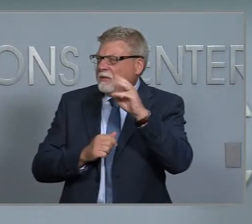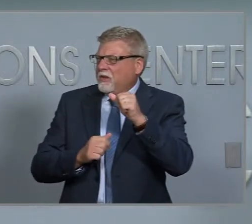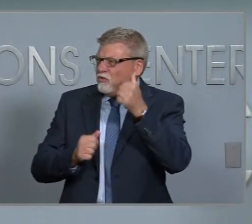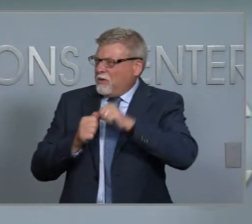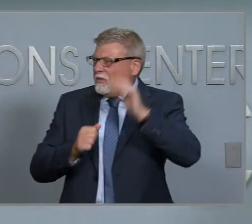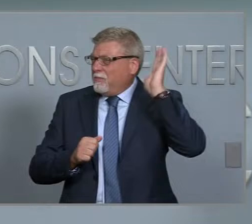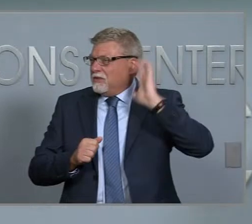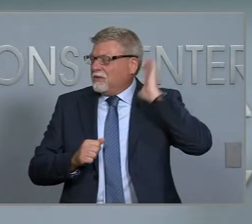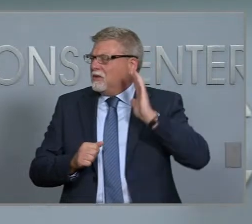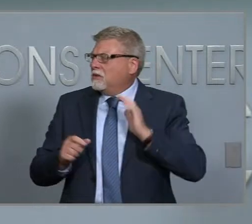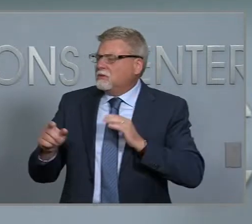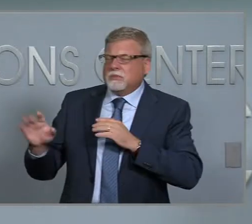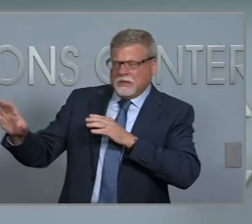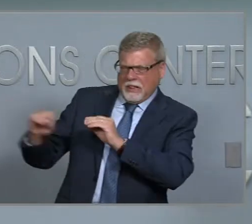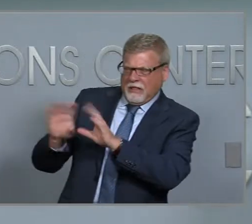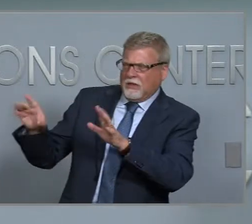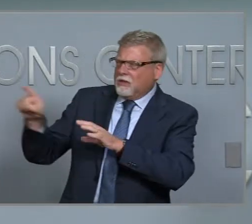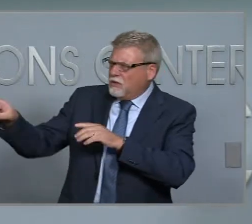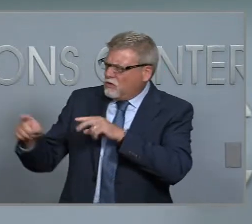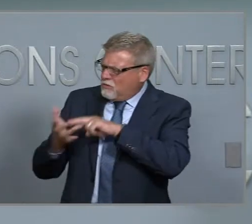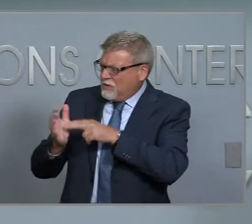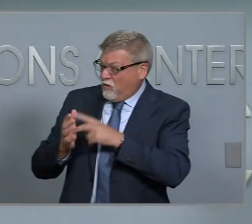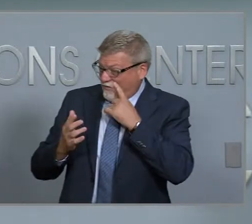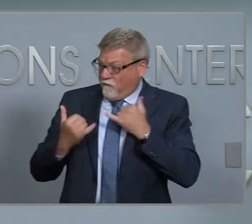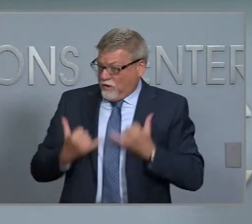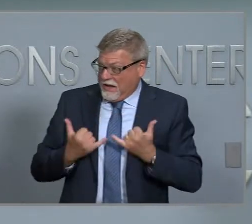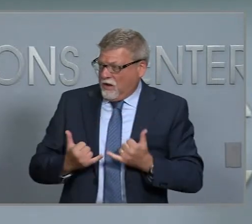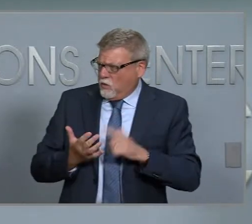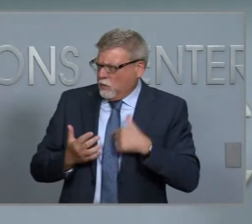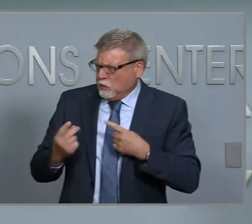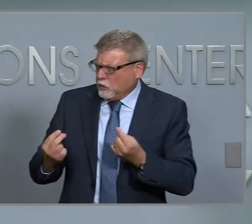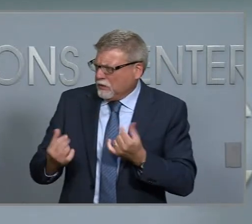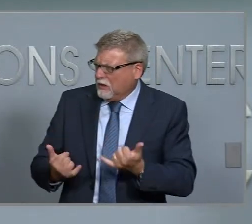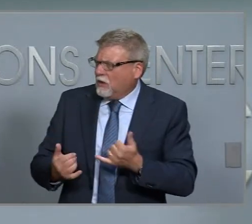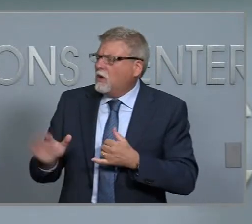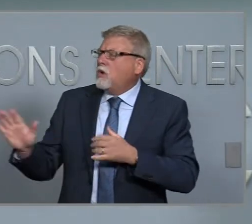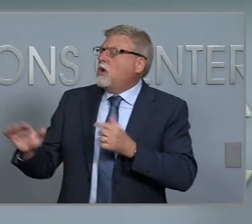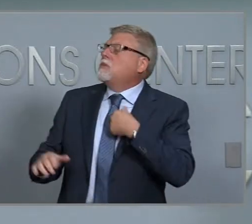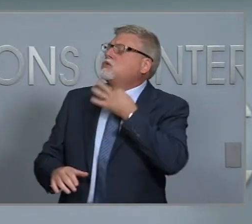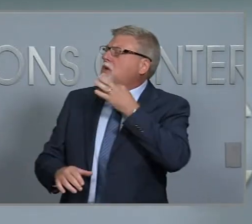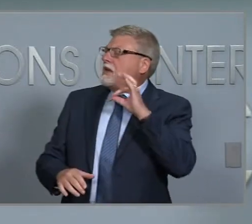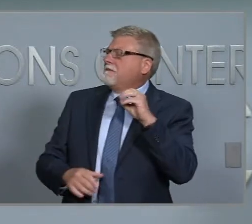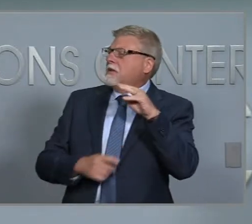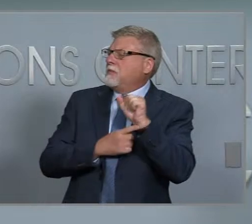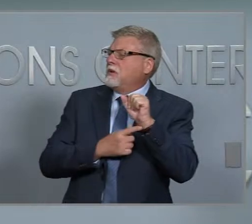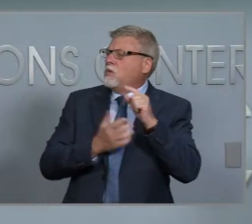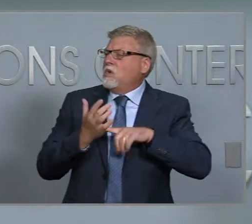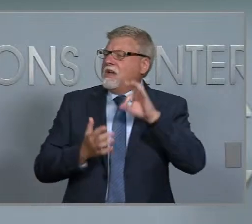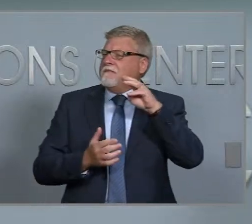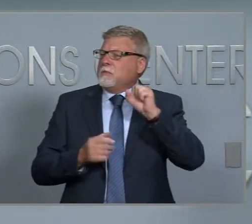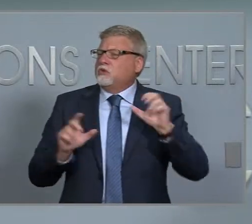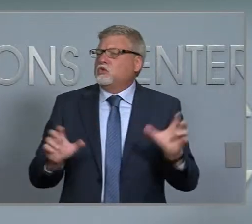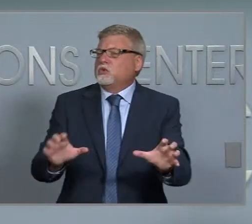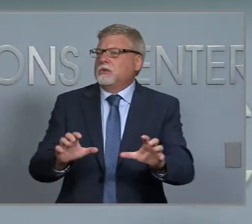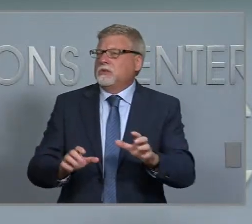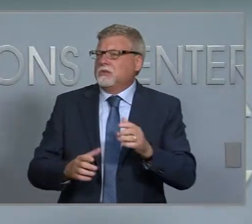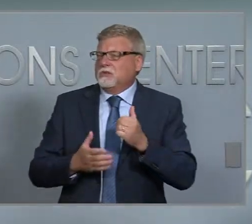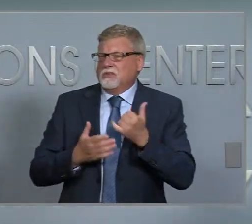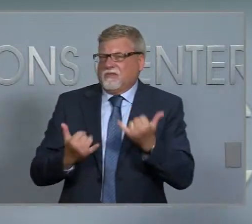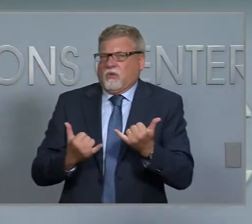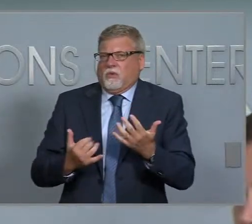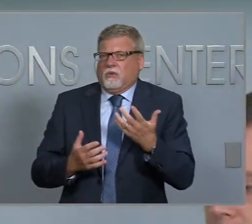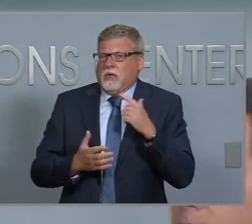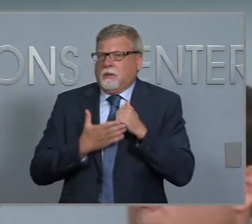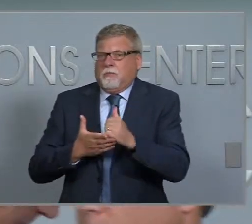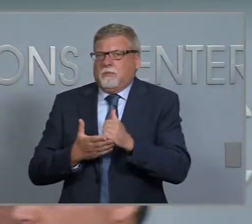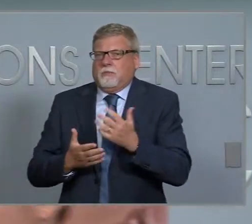back into their homes after these events? Done right now to get ready? Is being done ahead of time with FEMA to prepare in the event that I'm gonna let Will people take are that